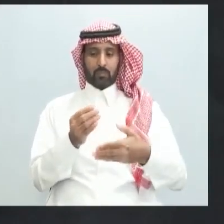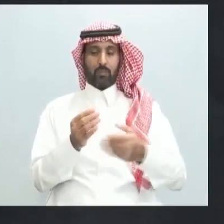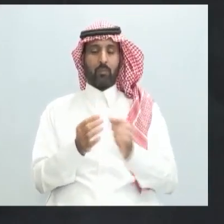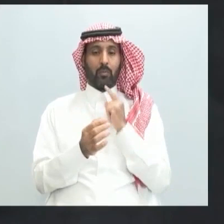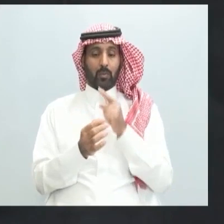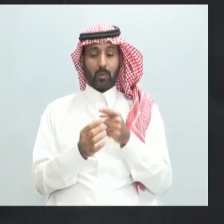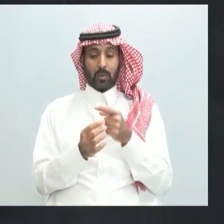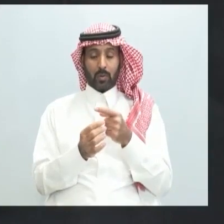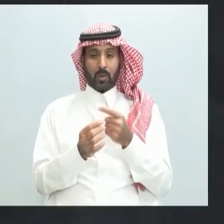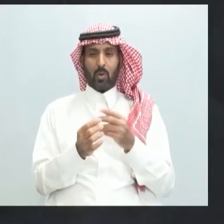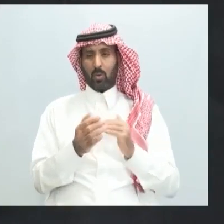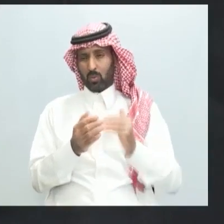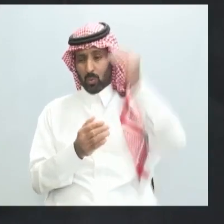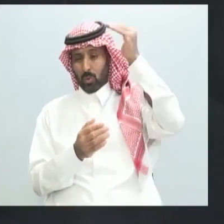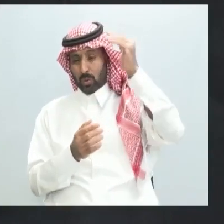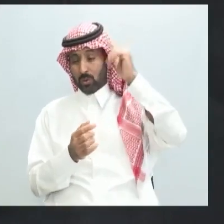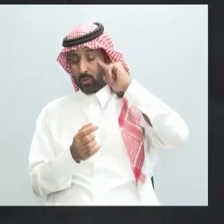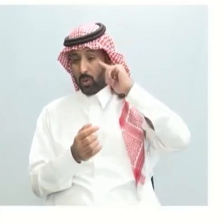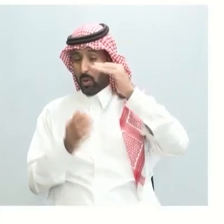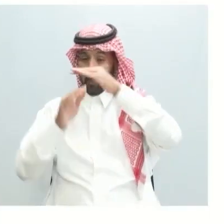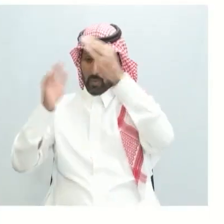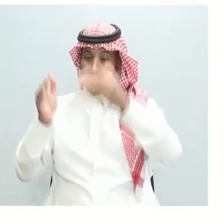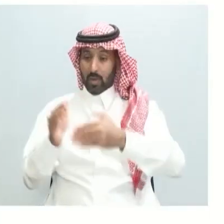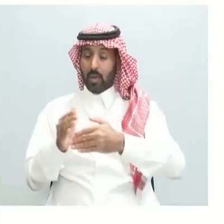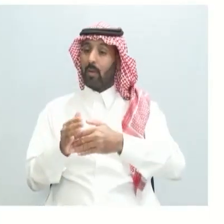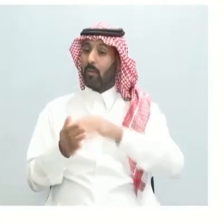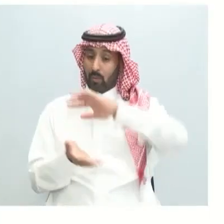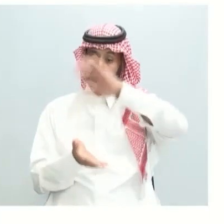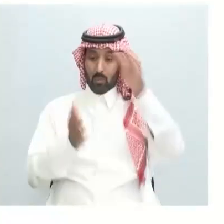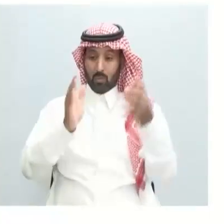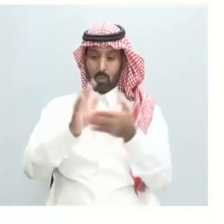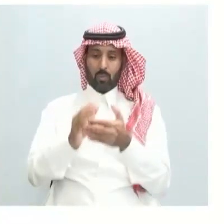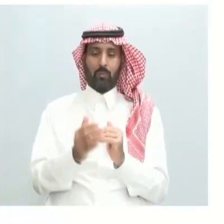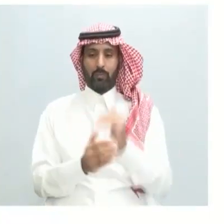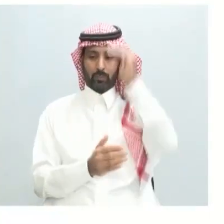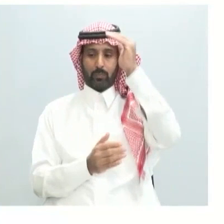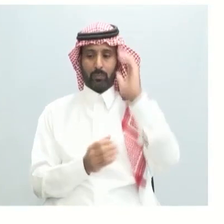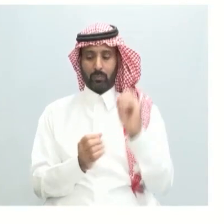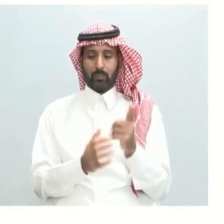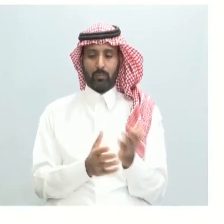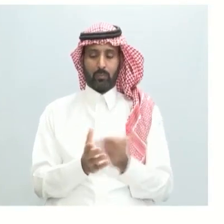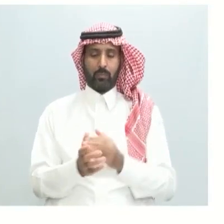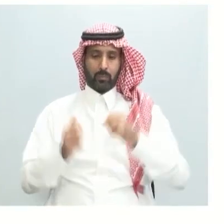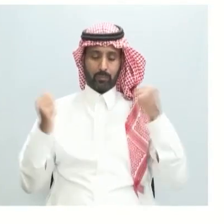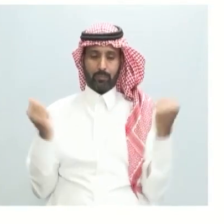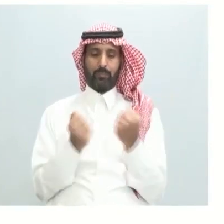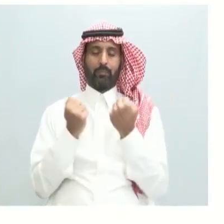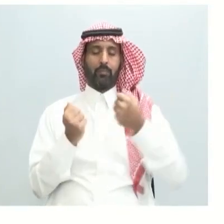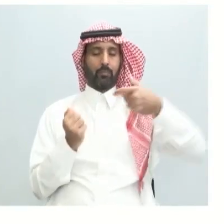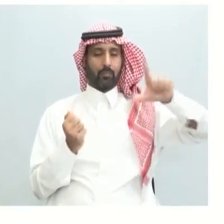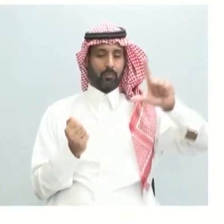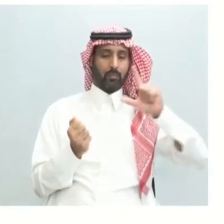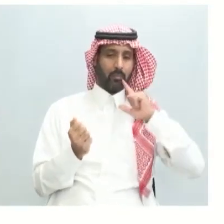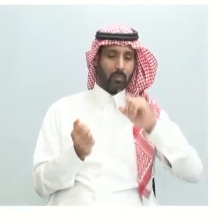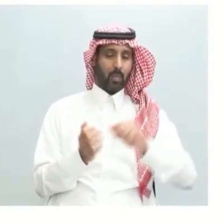said before, the tallest building in the world. So exercise L here,